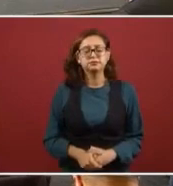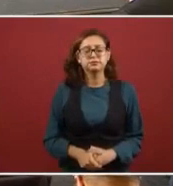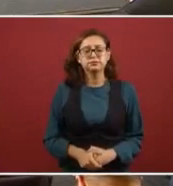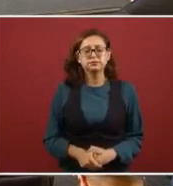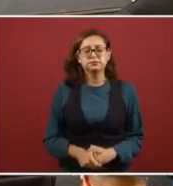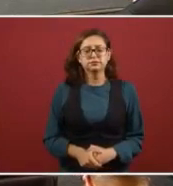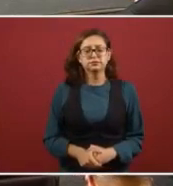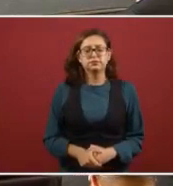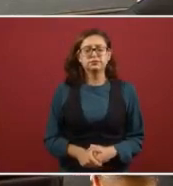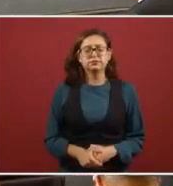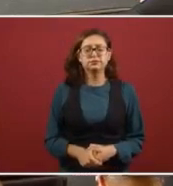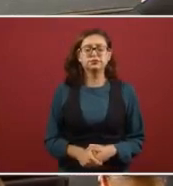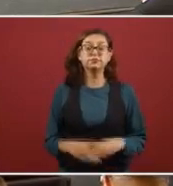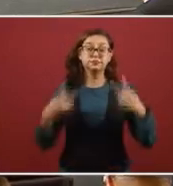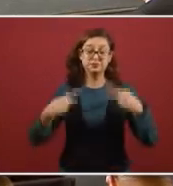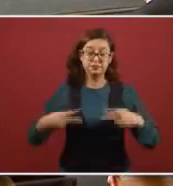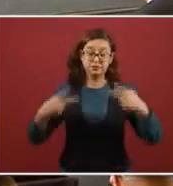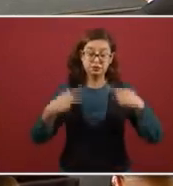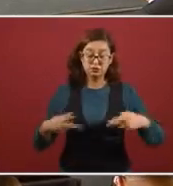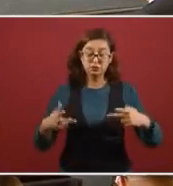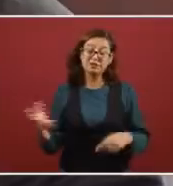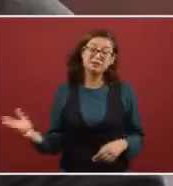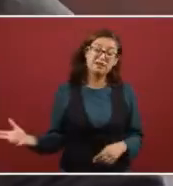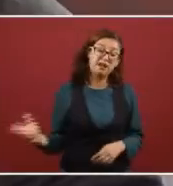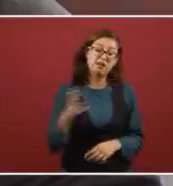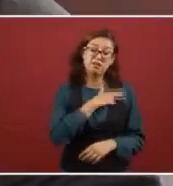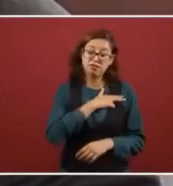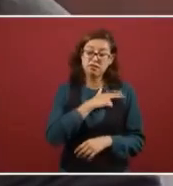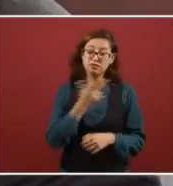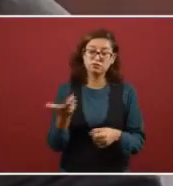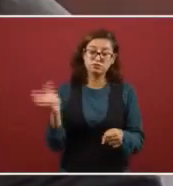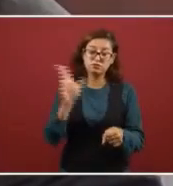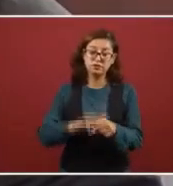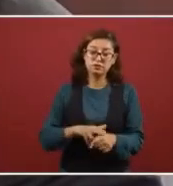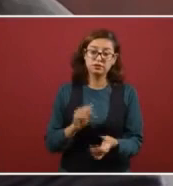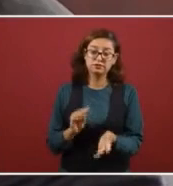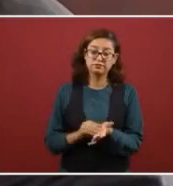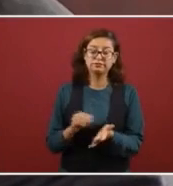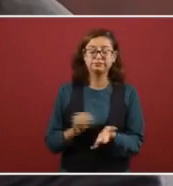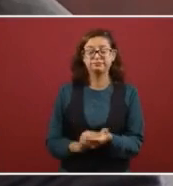And injured and still in treatment, we have 6.